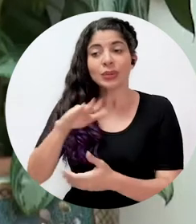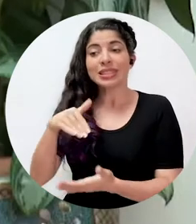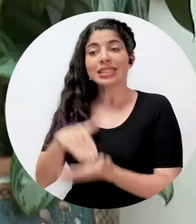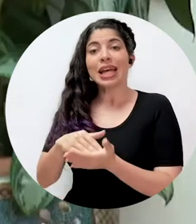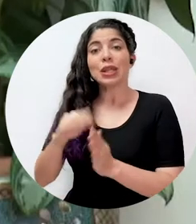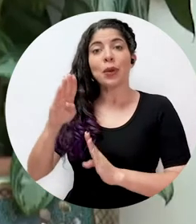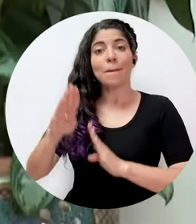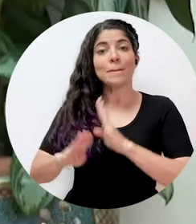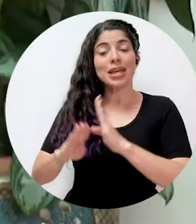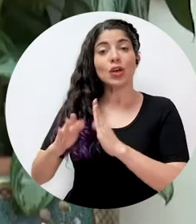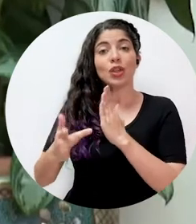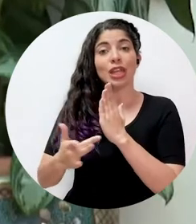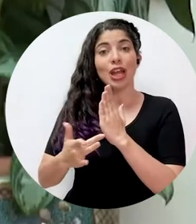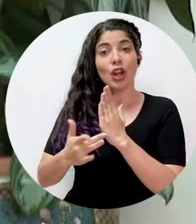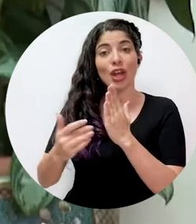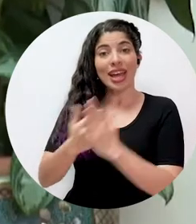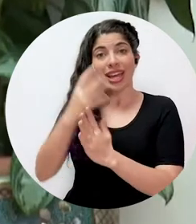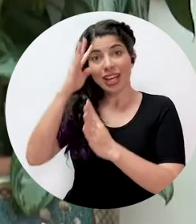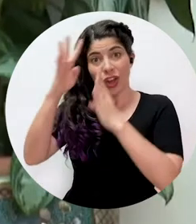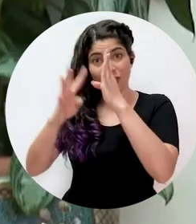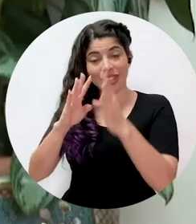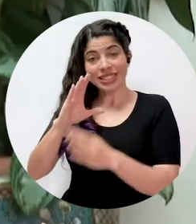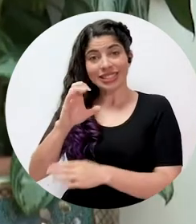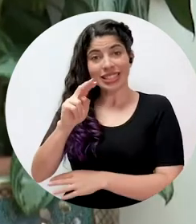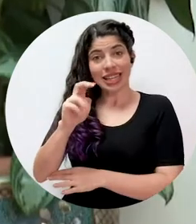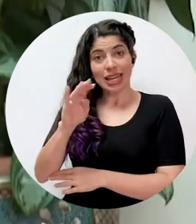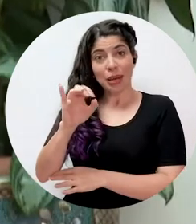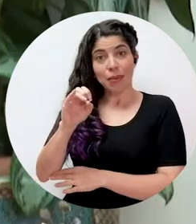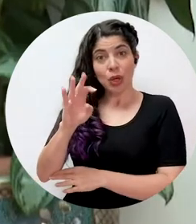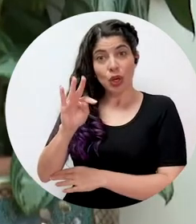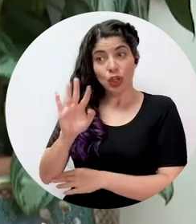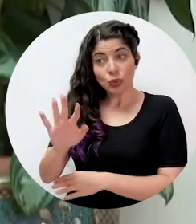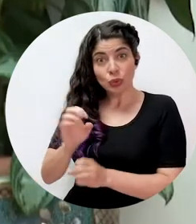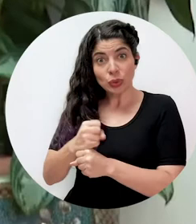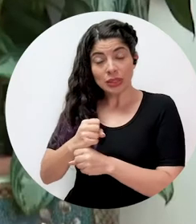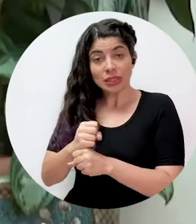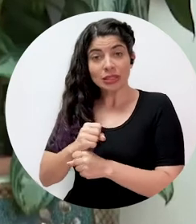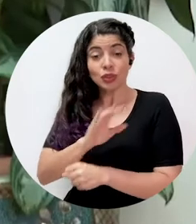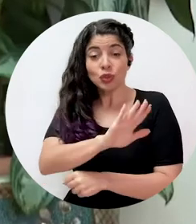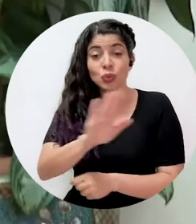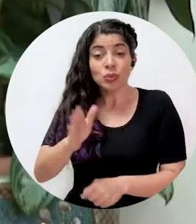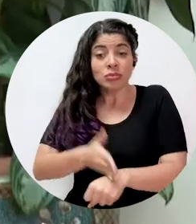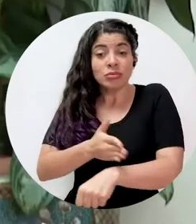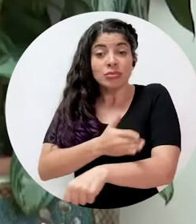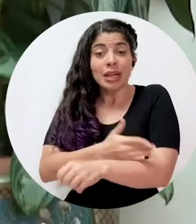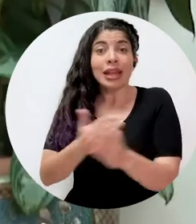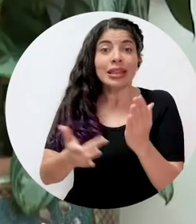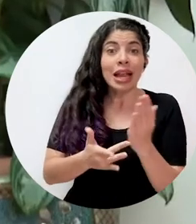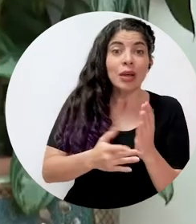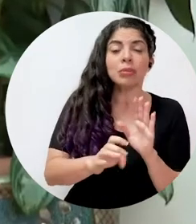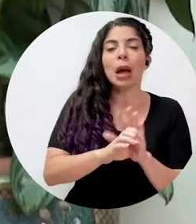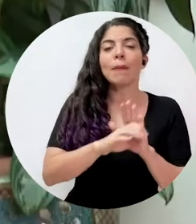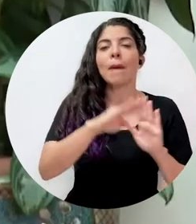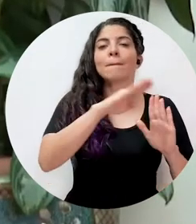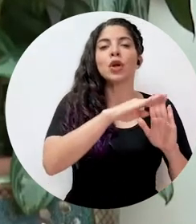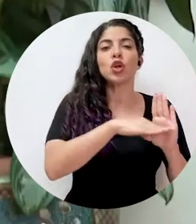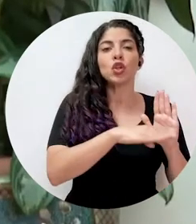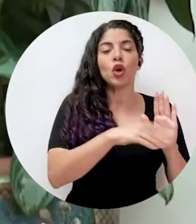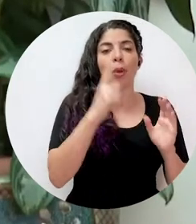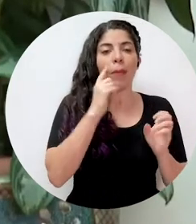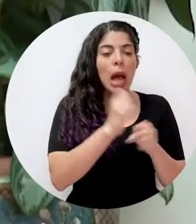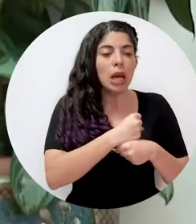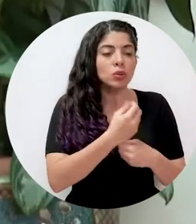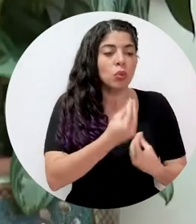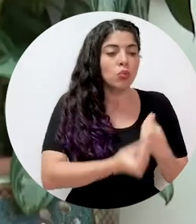Institute, or the Center for Biotechnological Innovations, CENEBIOT, Technological advancements such as protocols for